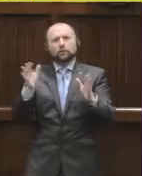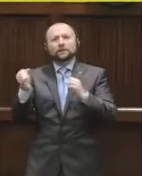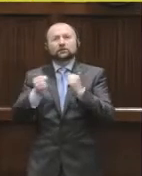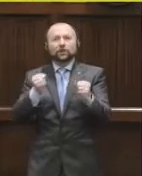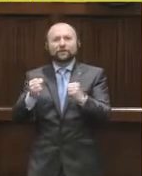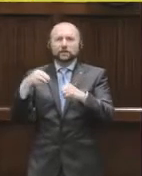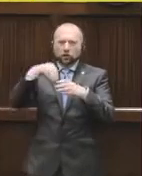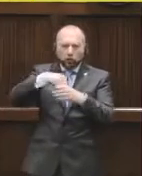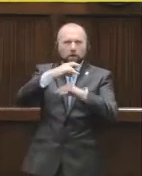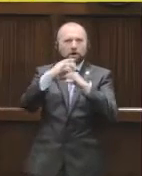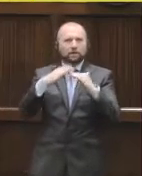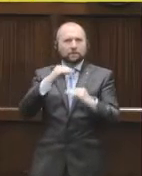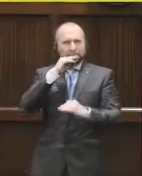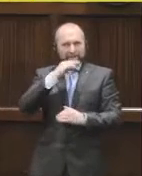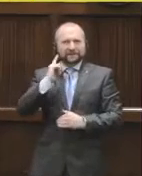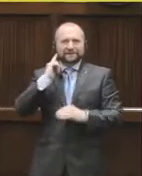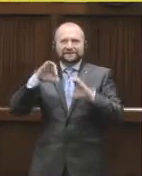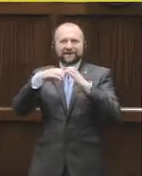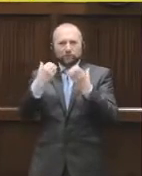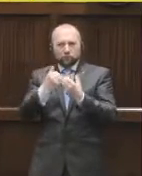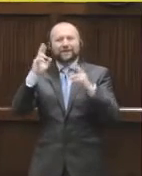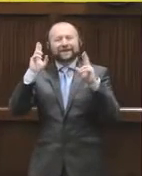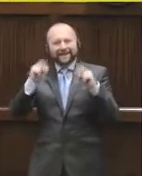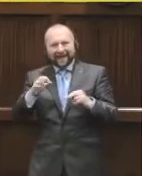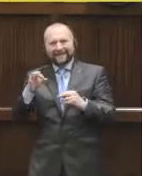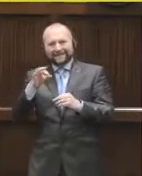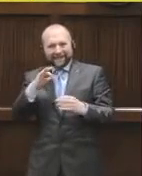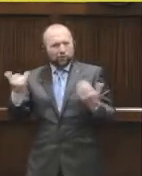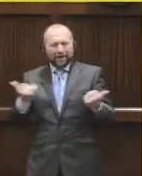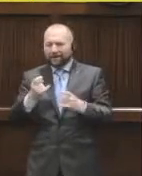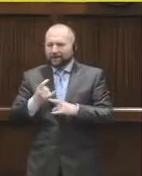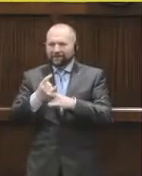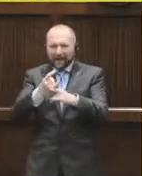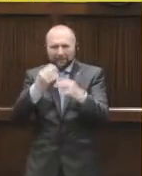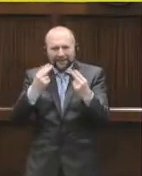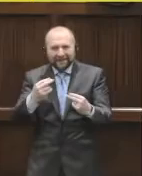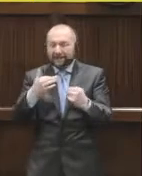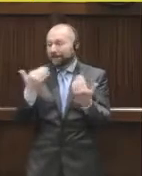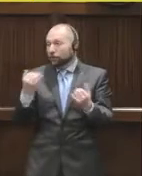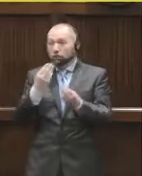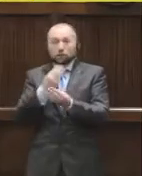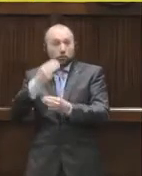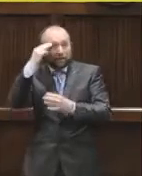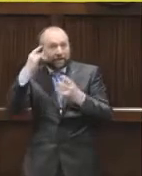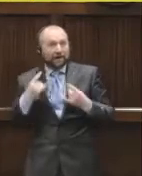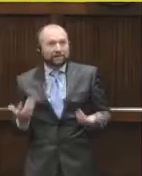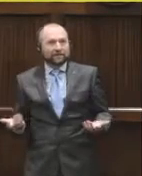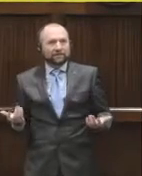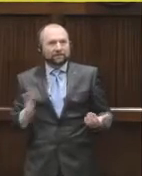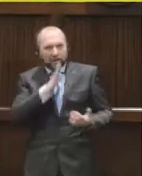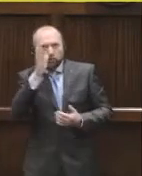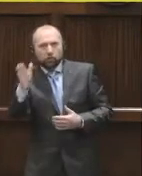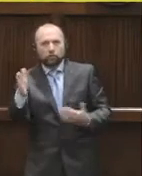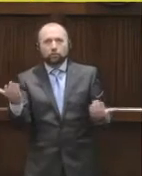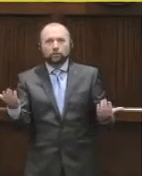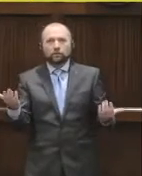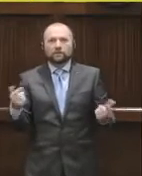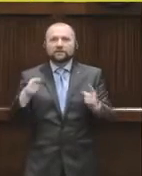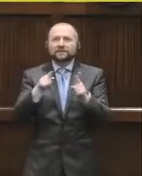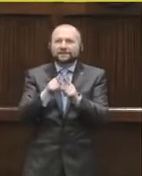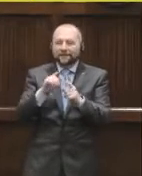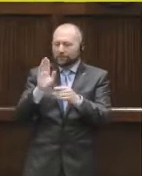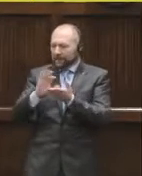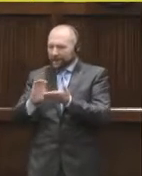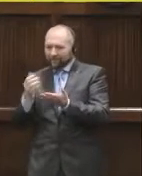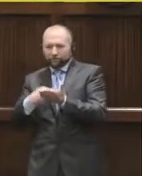all allow members of the deaf community gain the help they may need when suffering from poor mental health. Also, the provision to provide funds to